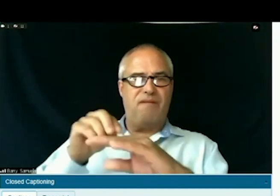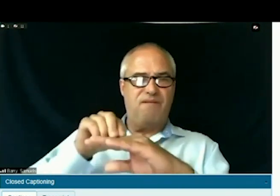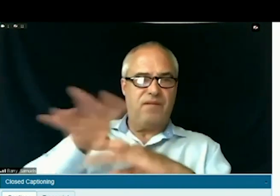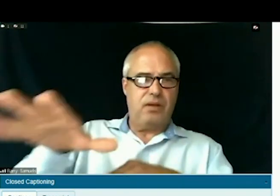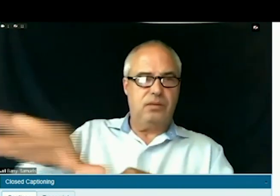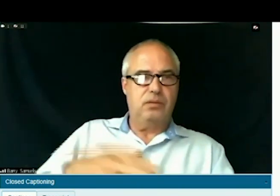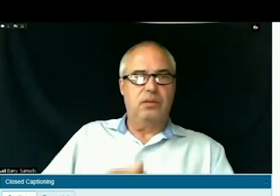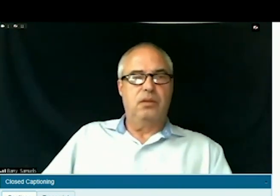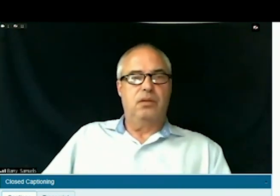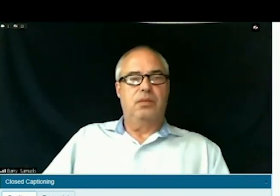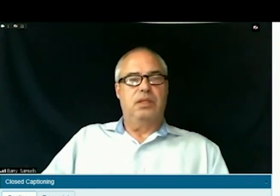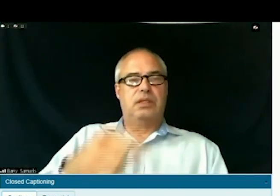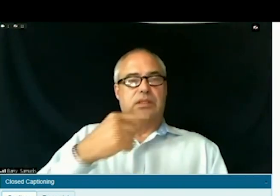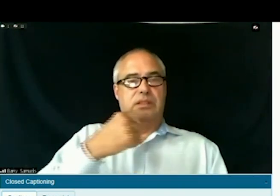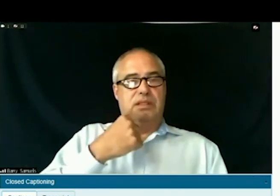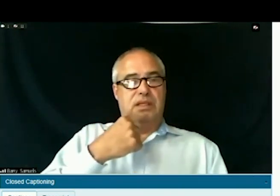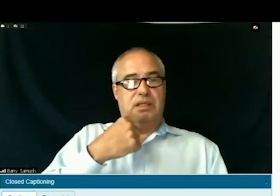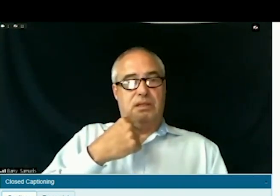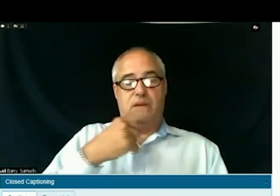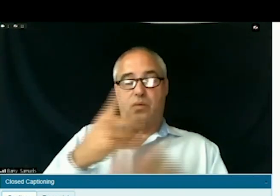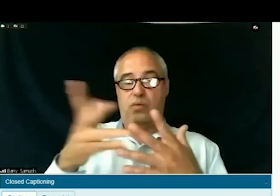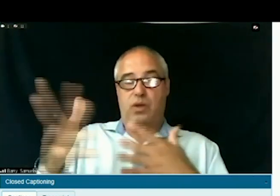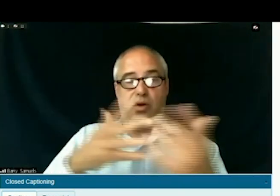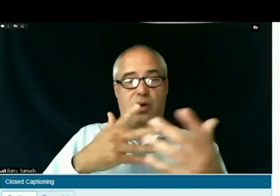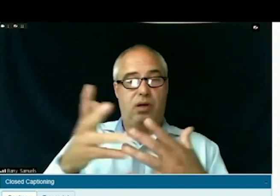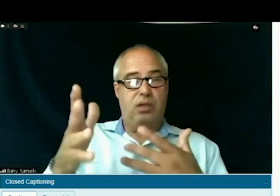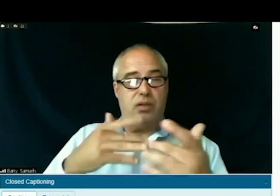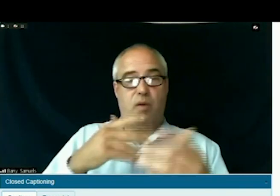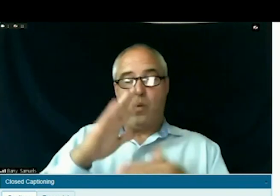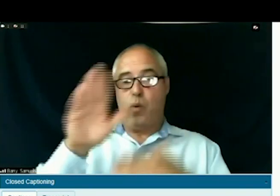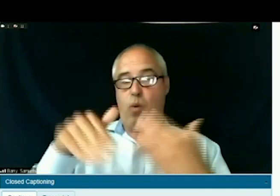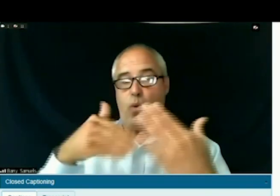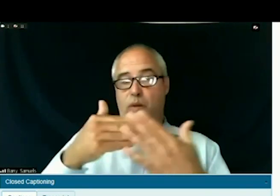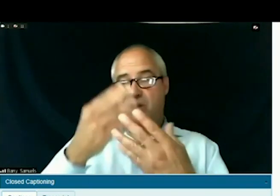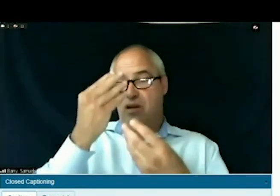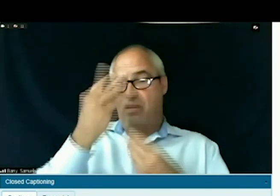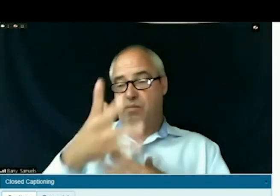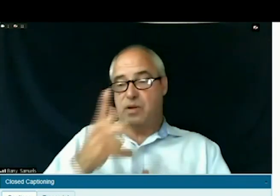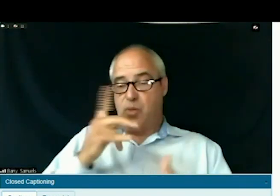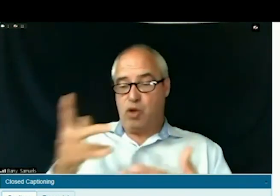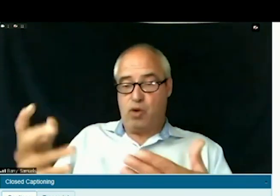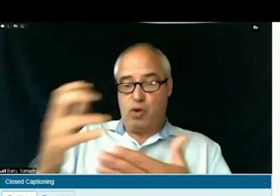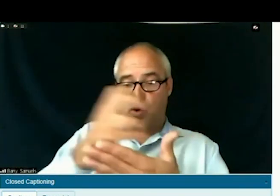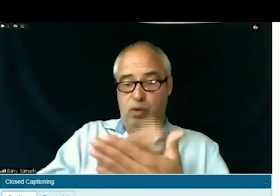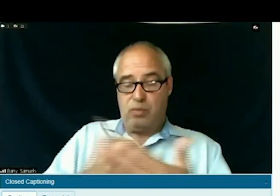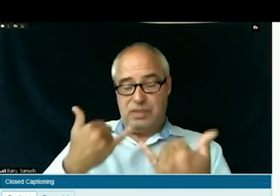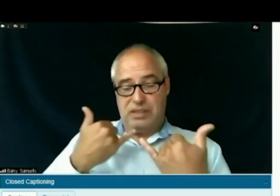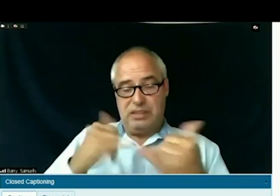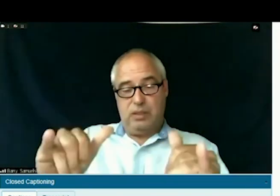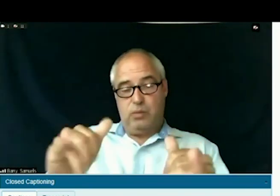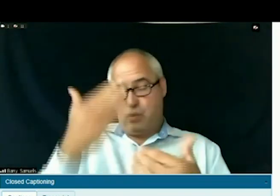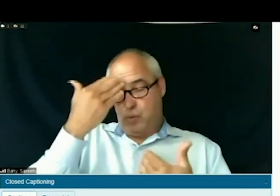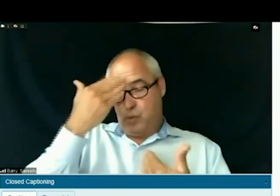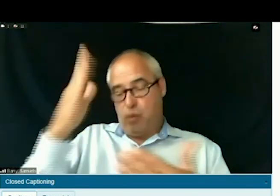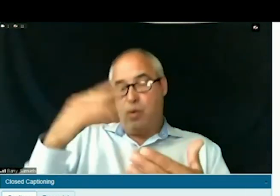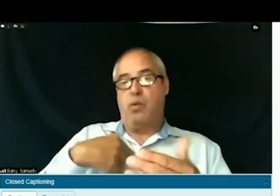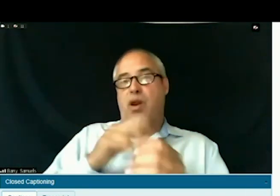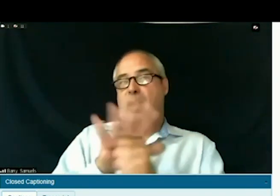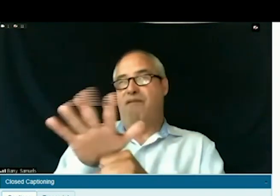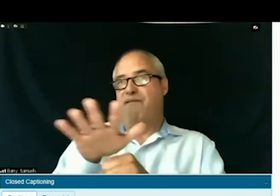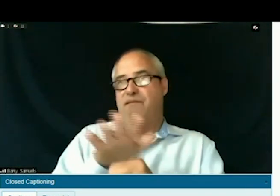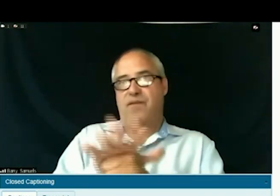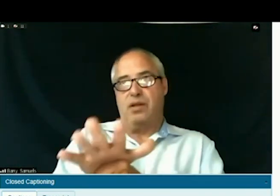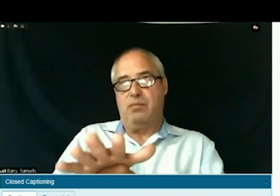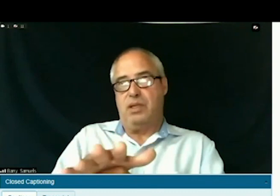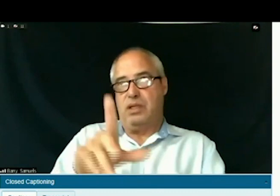So I can say that regardless of all of the data that's been collected, we still don't know enough, and data